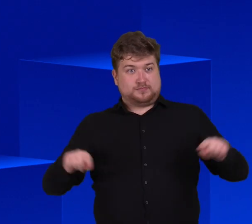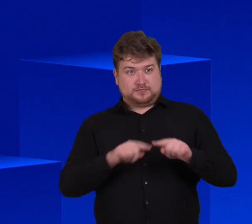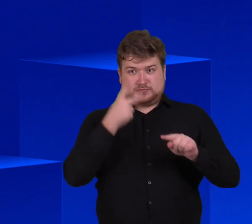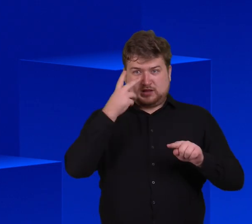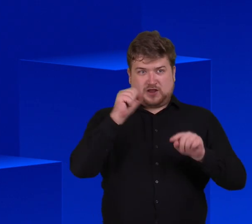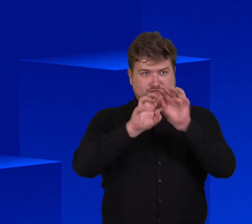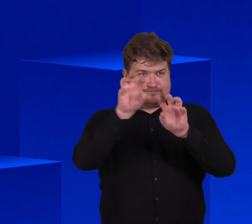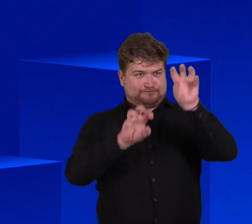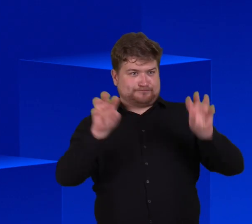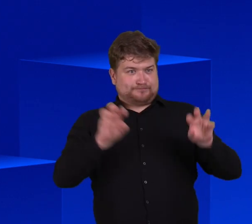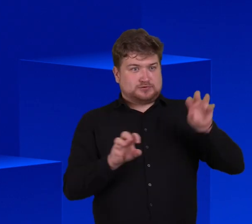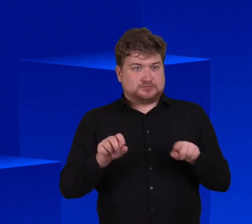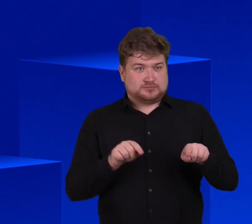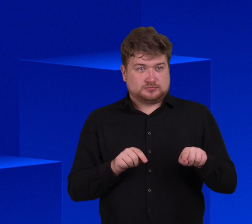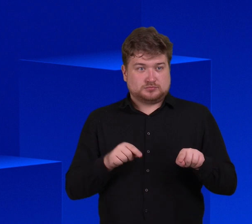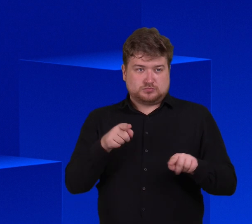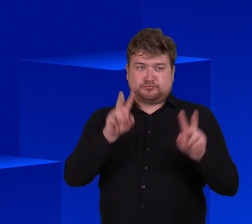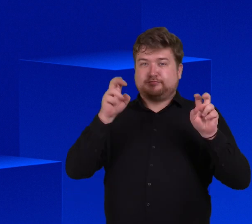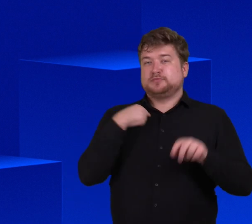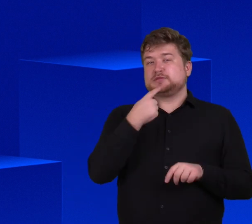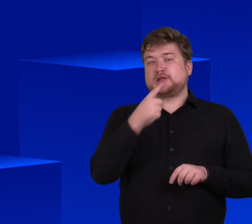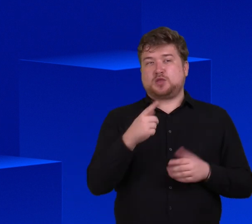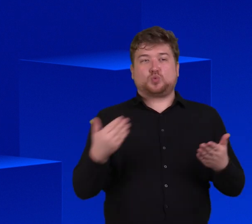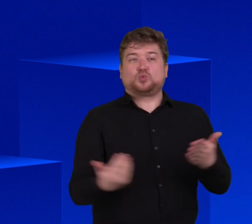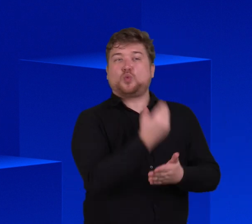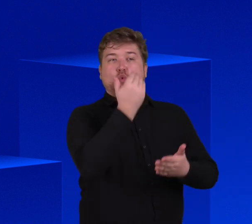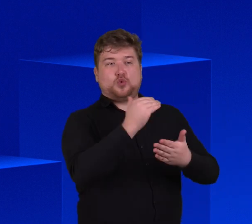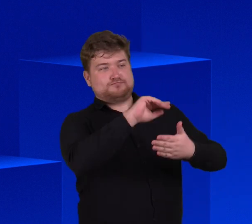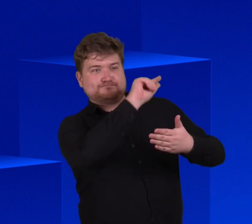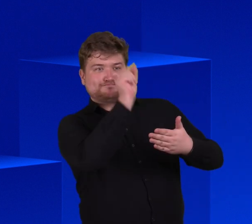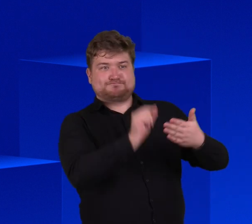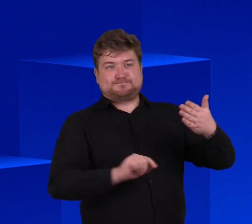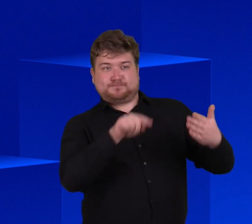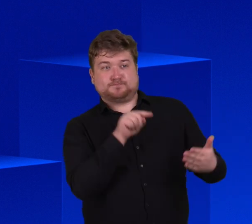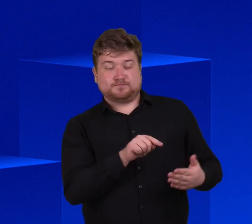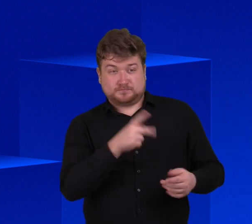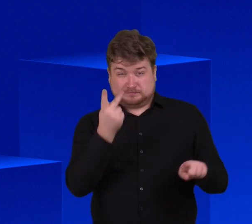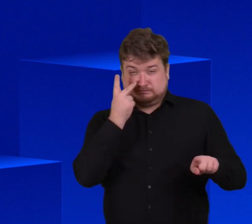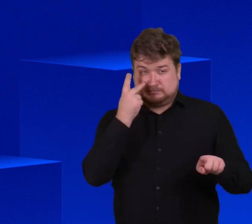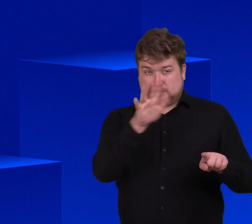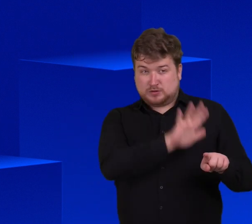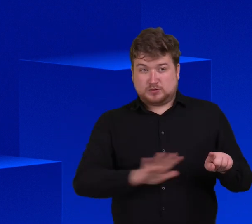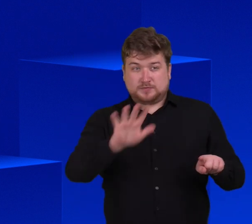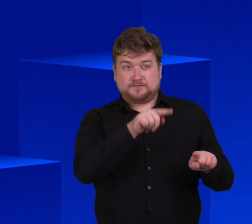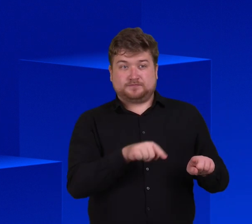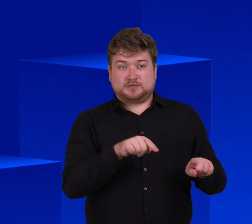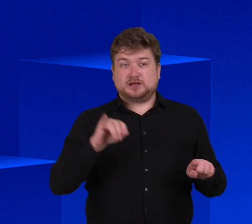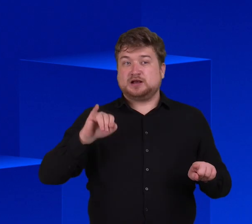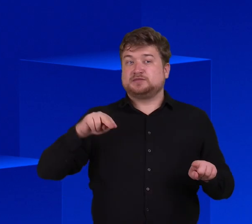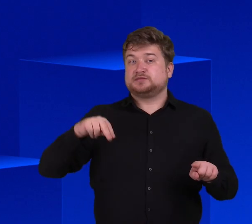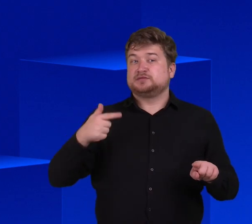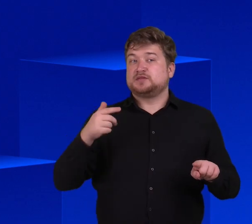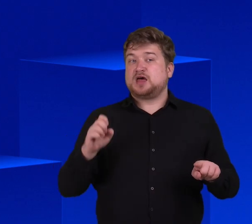so-called interface territories. So, as you are well aware of, we have a certain classification